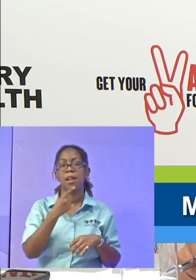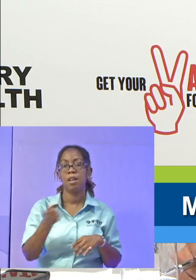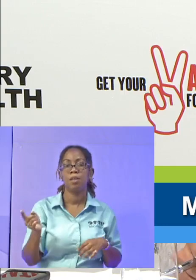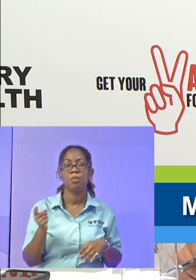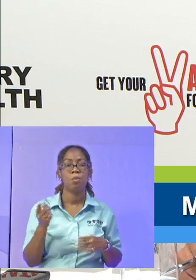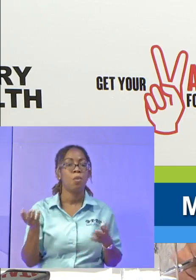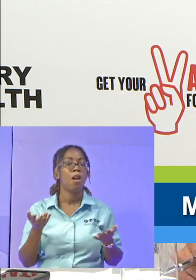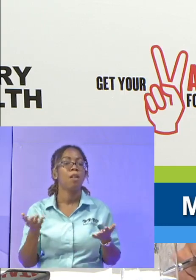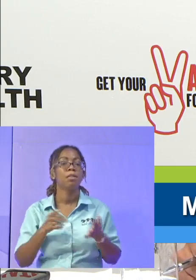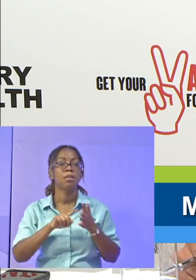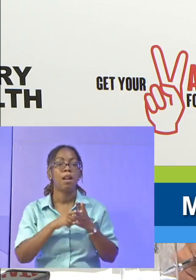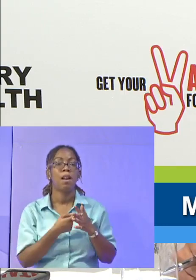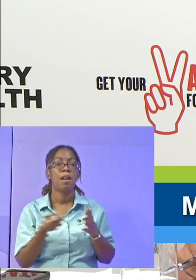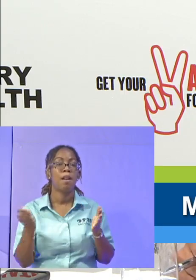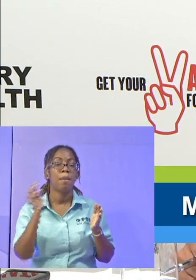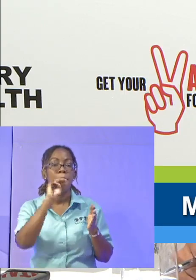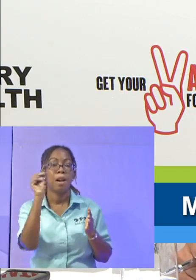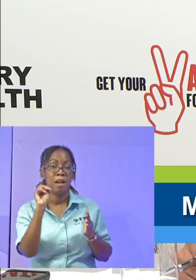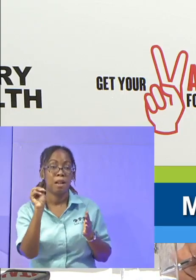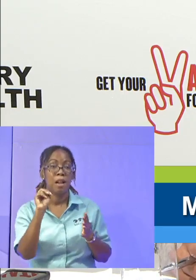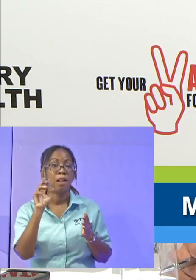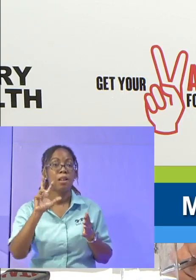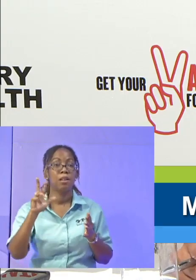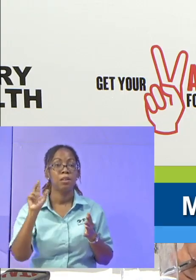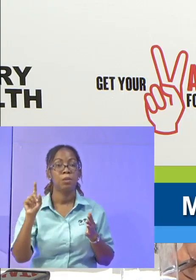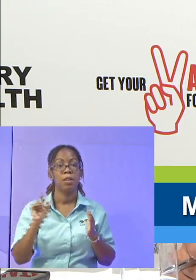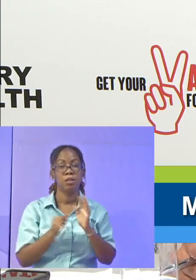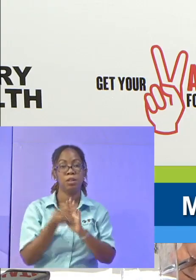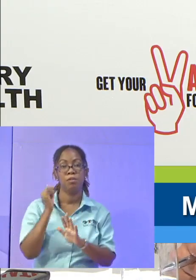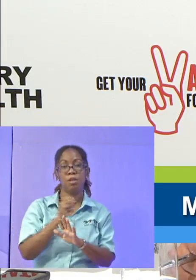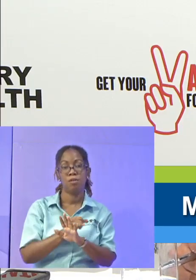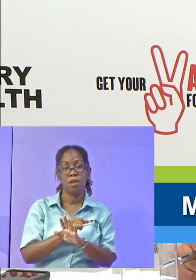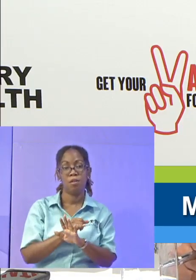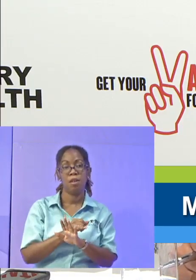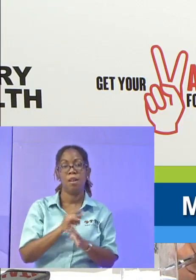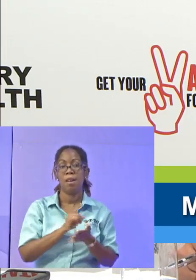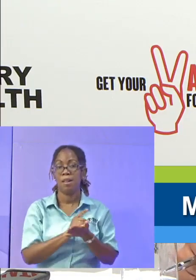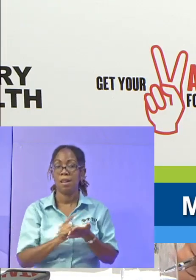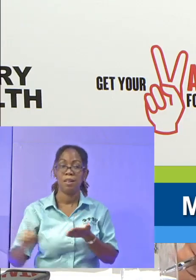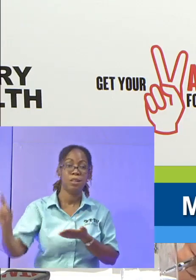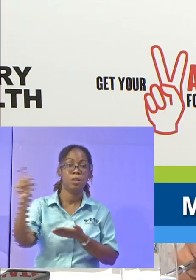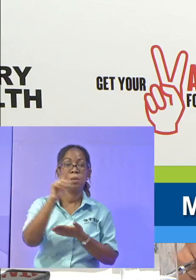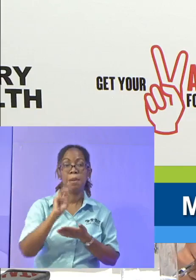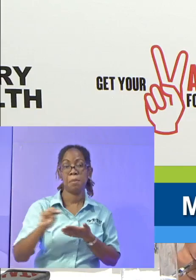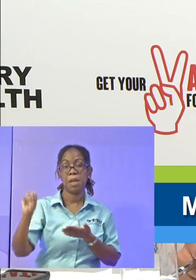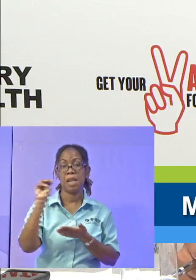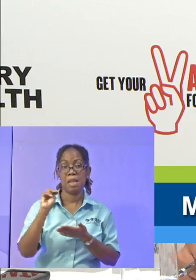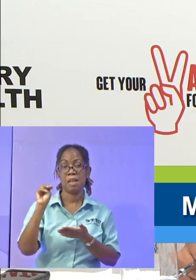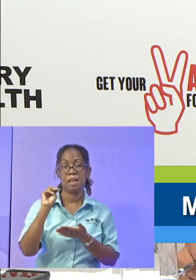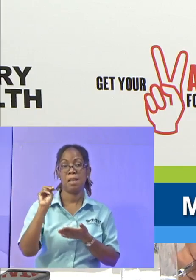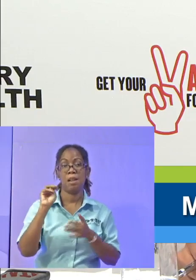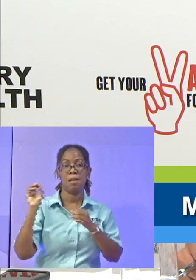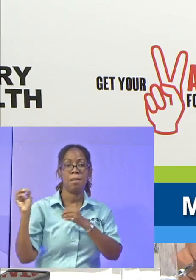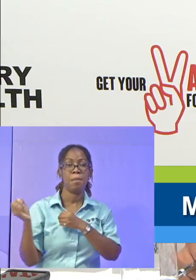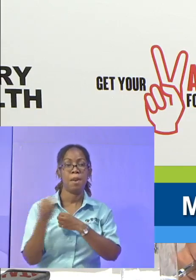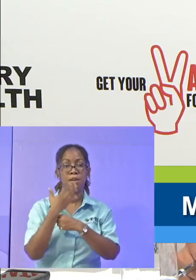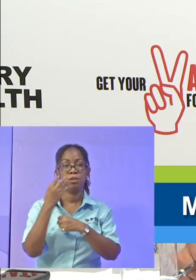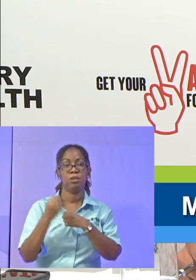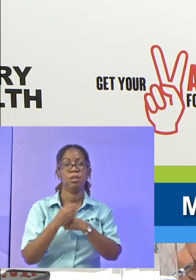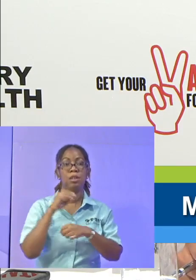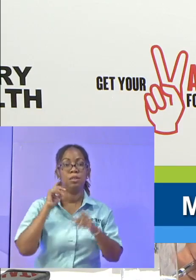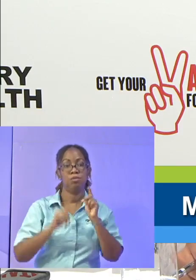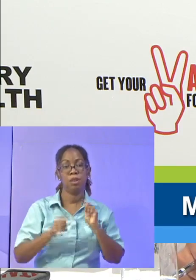from Monday, 31st January, that is next Monday, beaches in Trinidad and